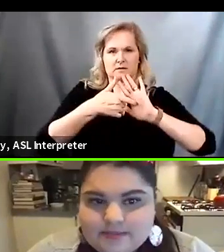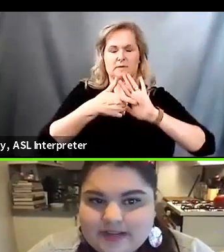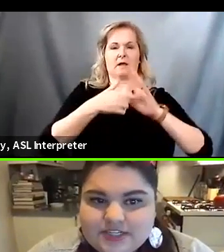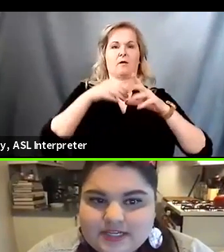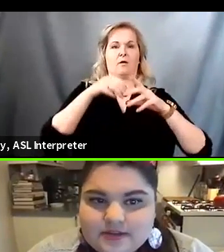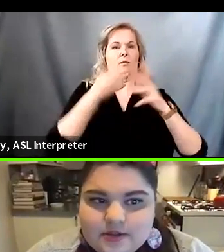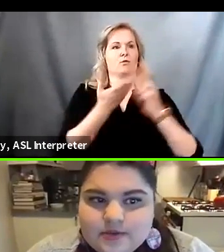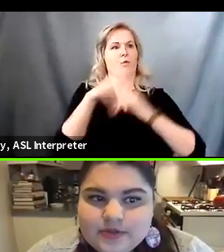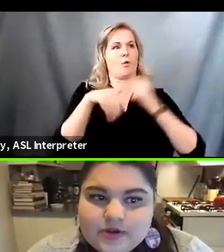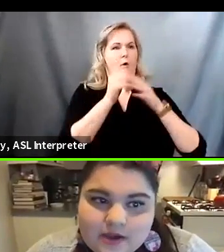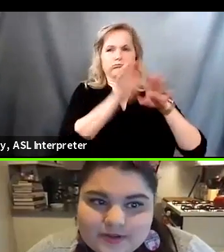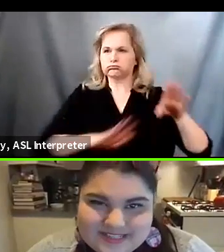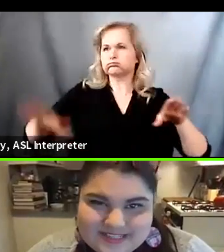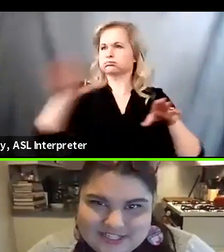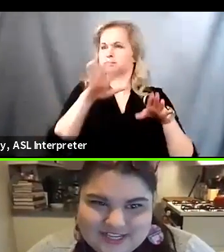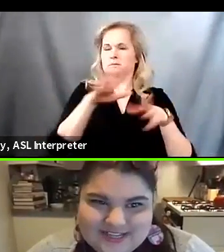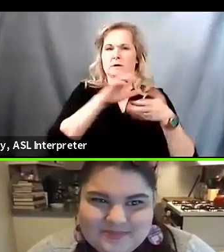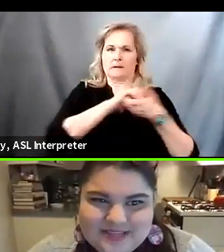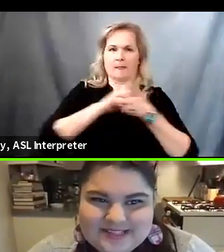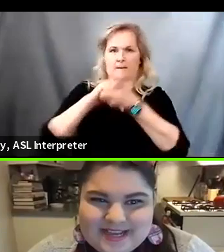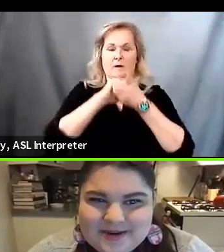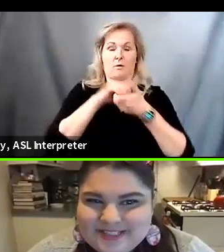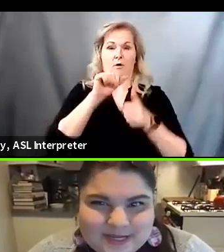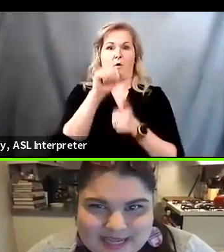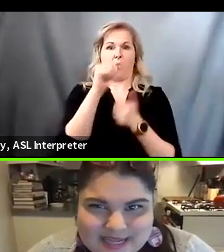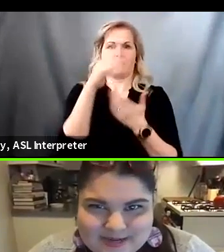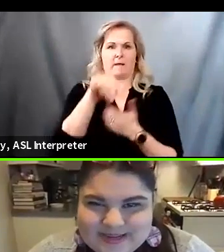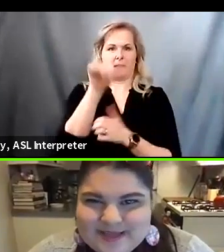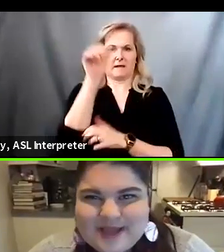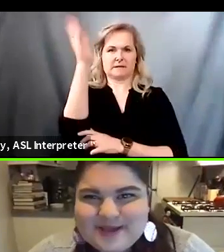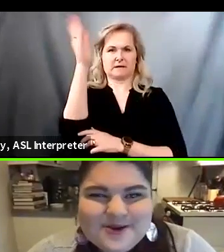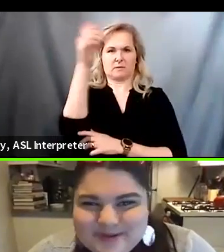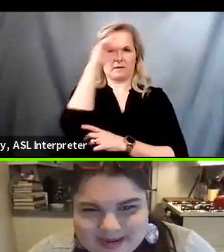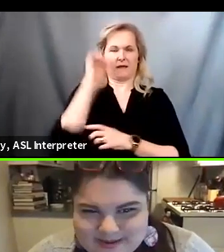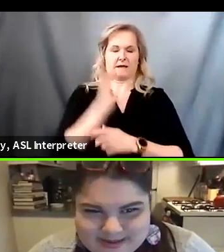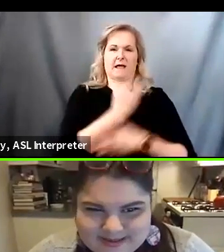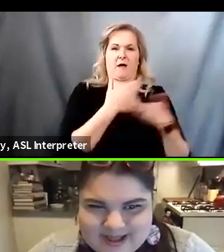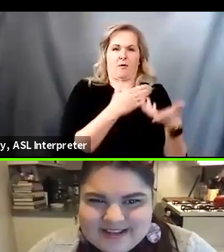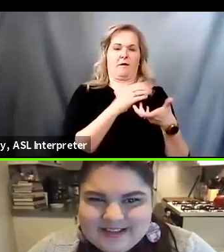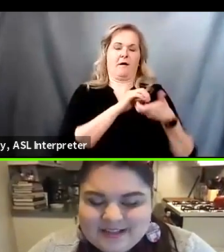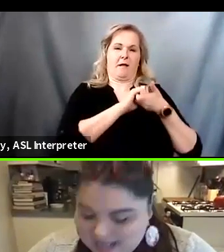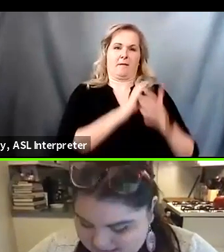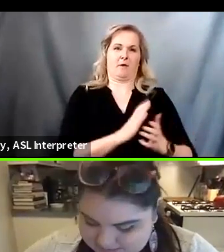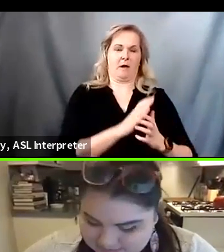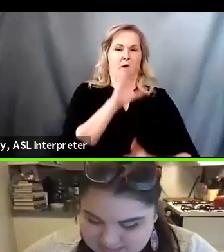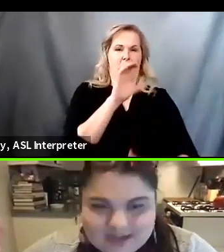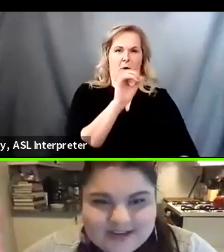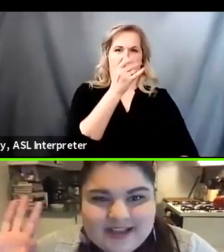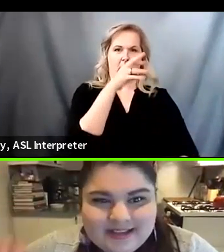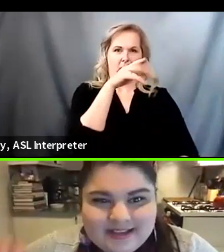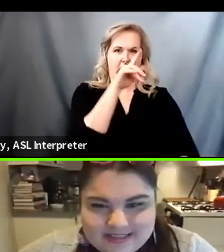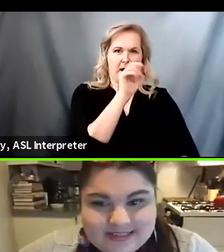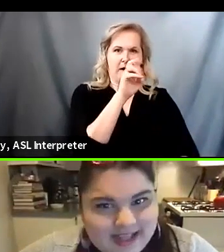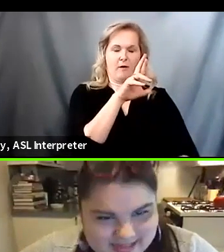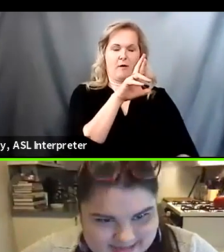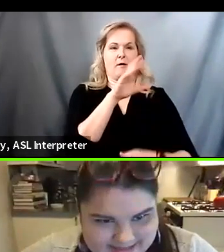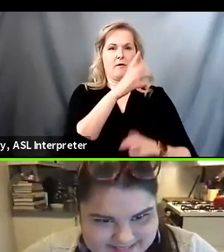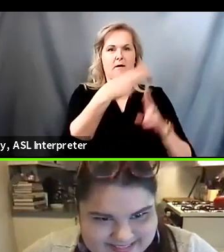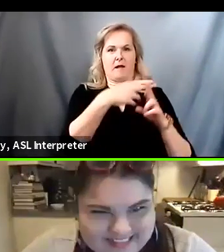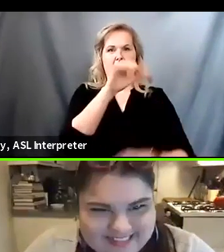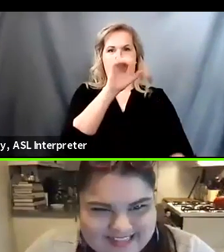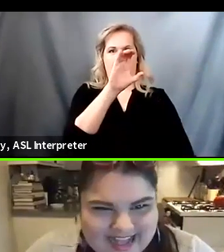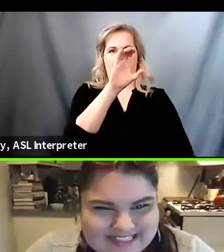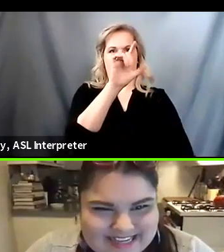cross-geographic collaboration. We are offering this session because our dear collaborator and my co-narrator, Claudia